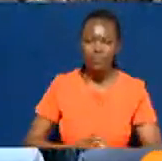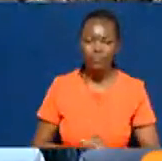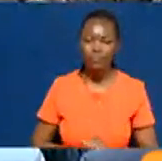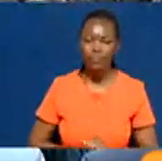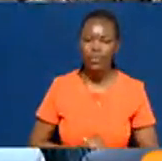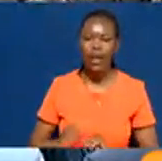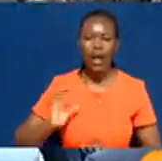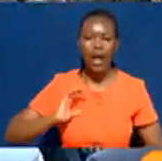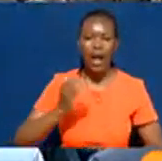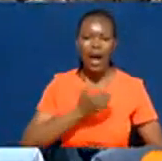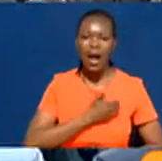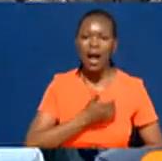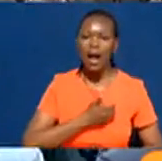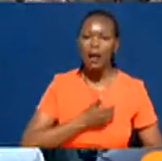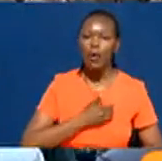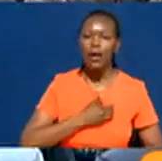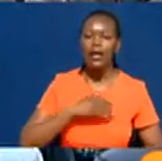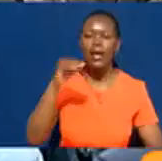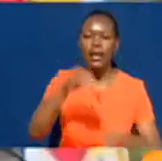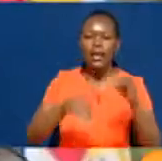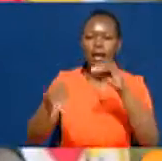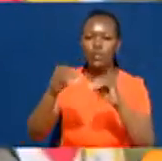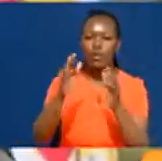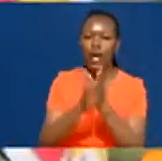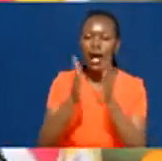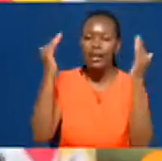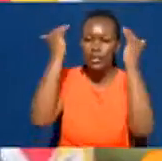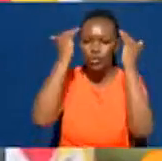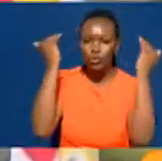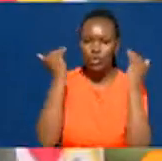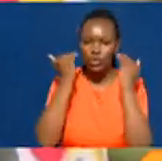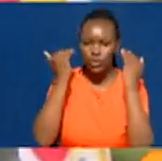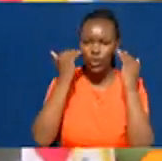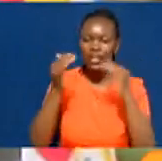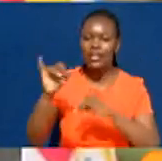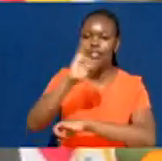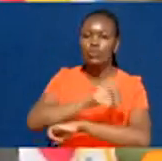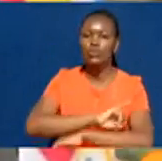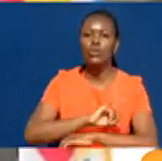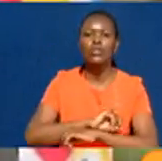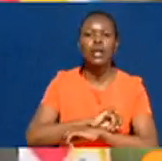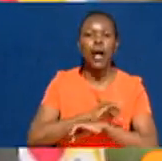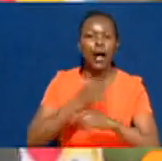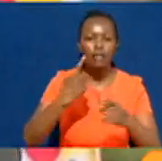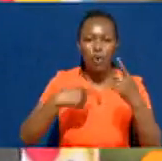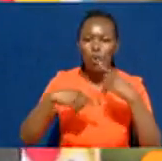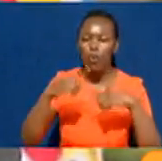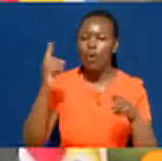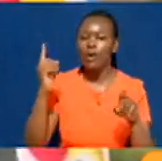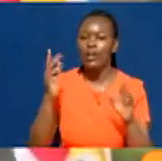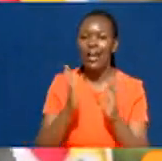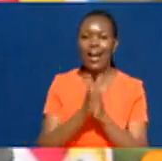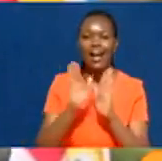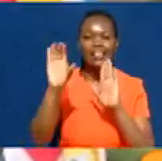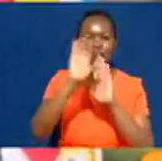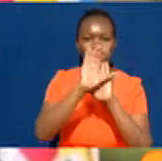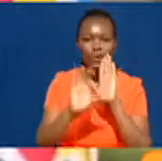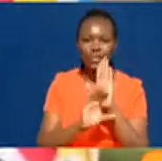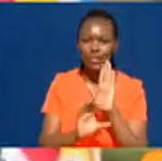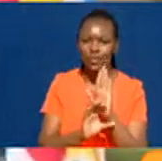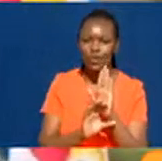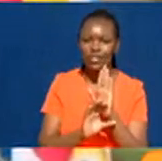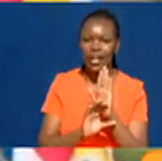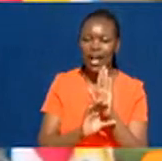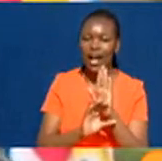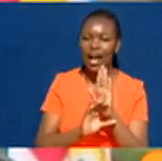Our electoral and judicial institutions have won, and the Constitution has asserted